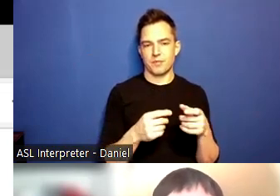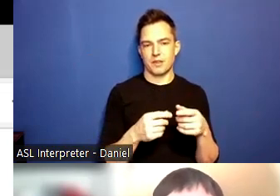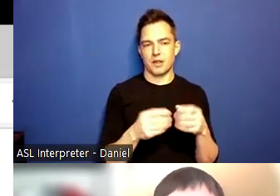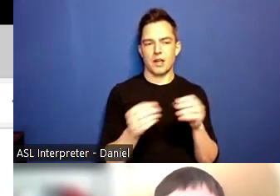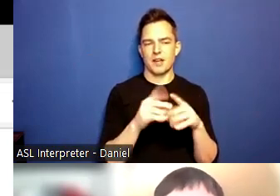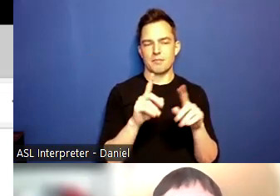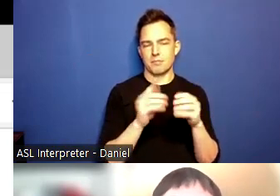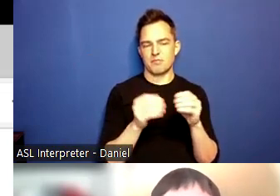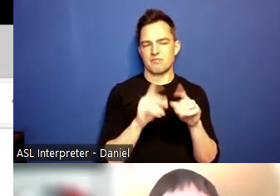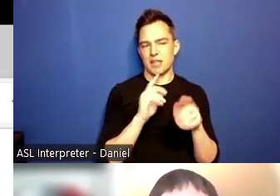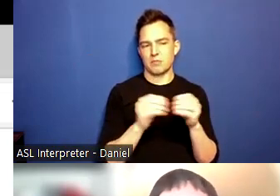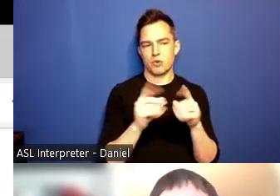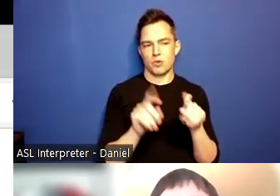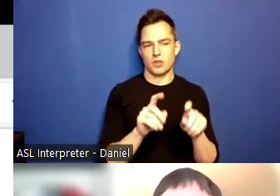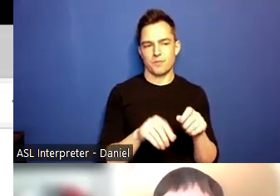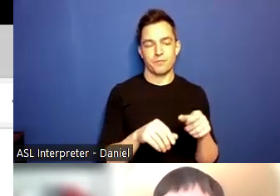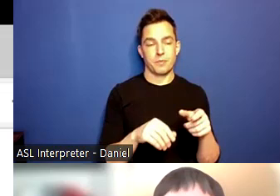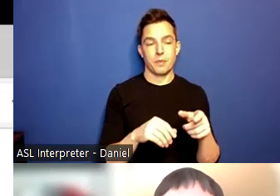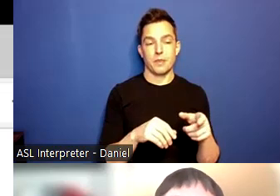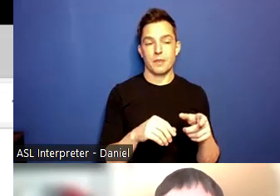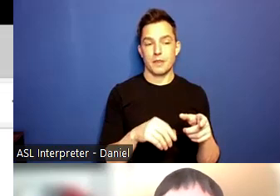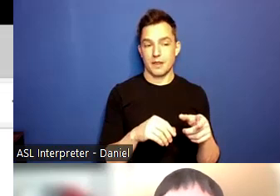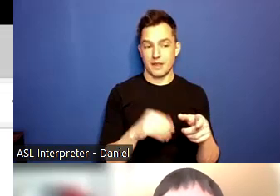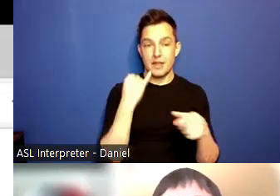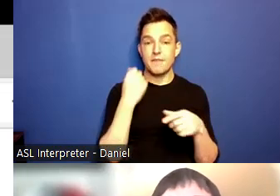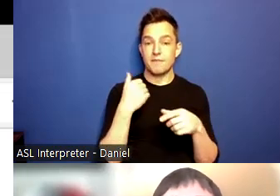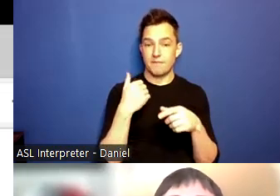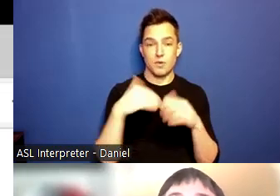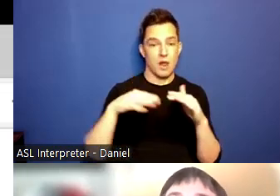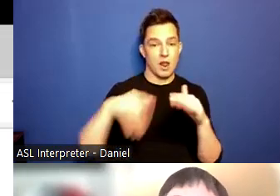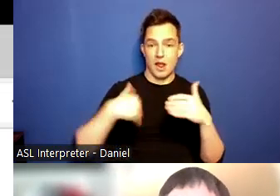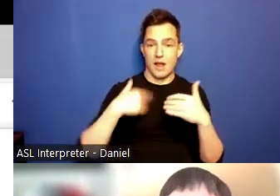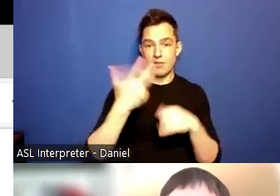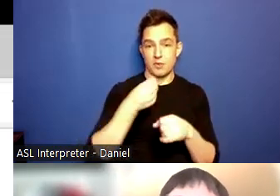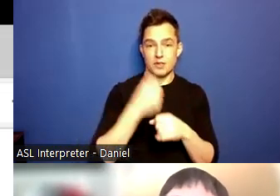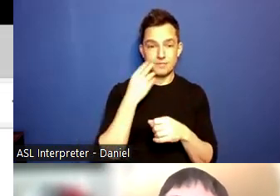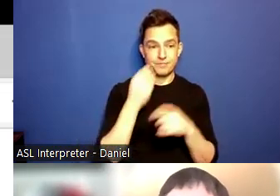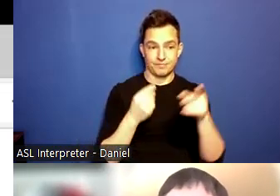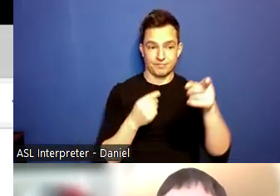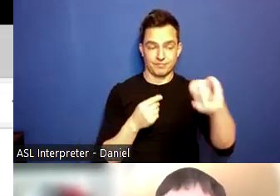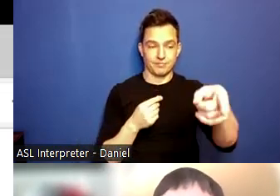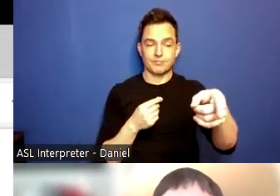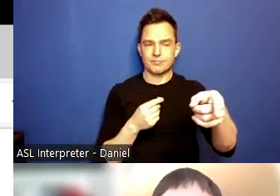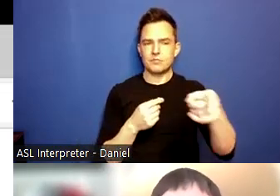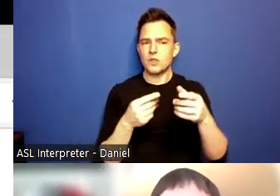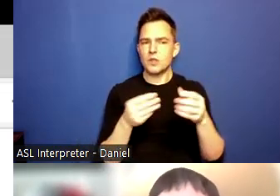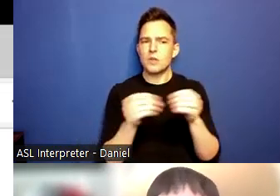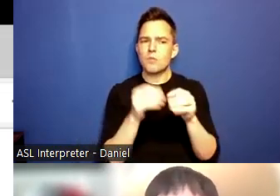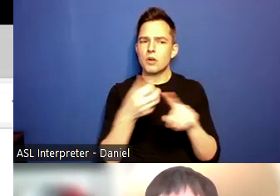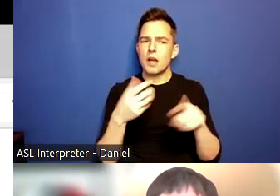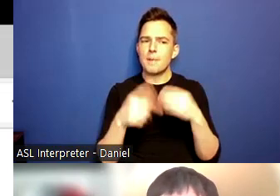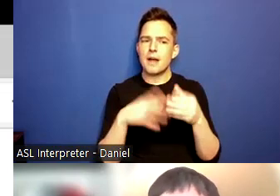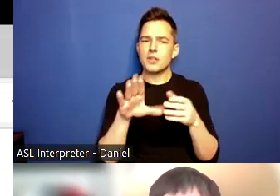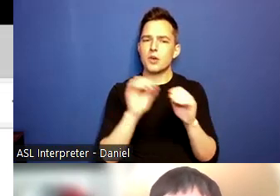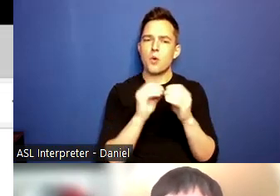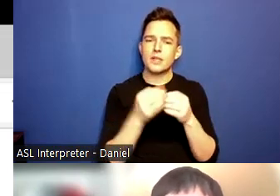presenting history, you'll be asked for a short narrative that tells us more about your organizational staffing plan to